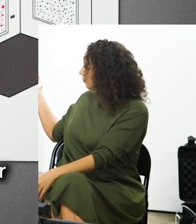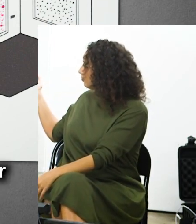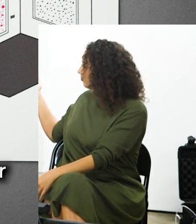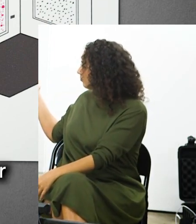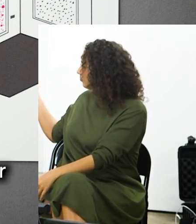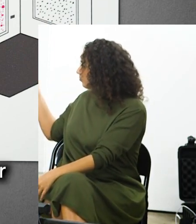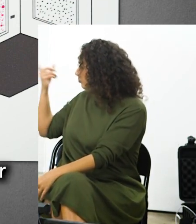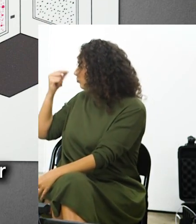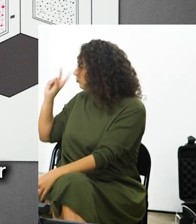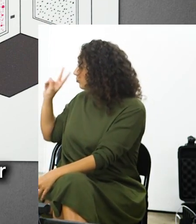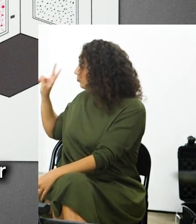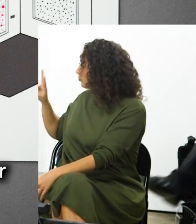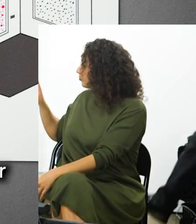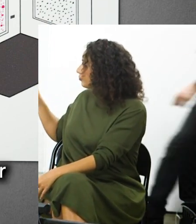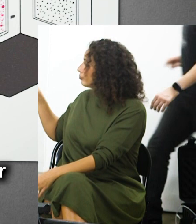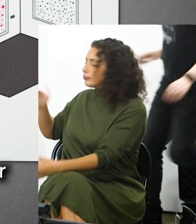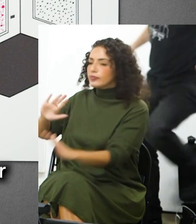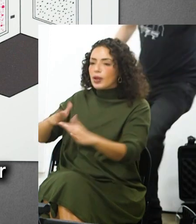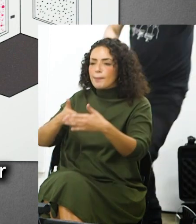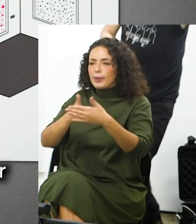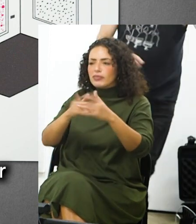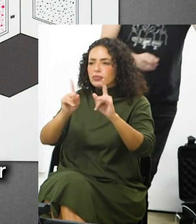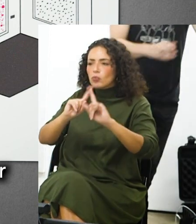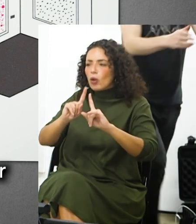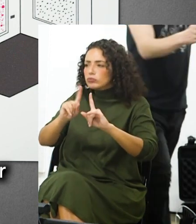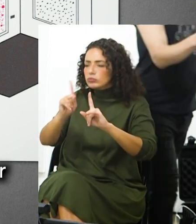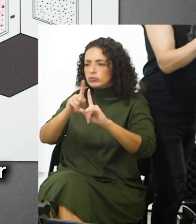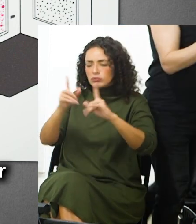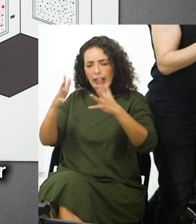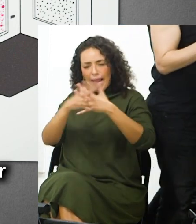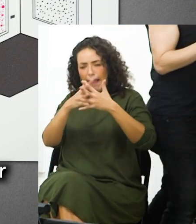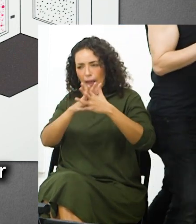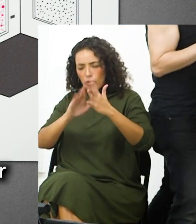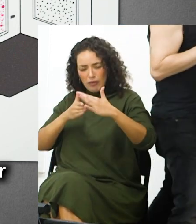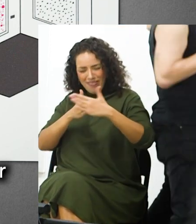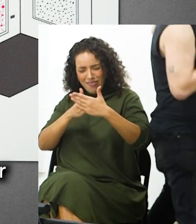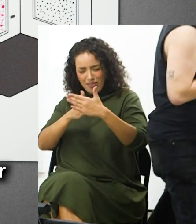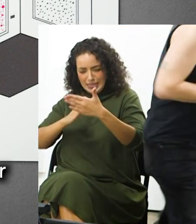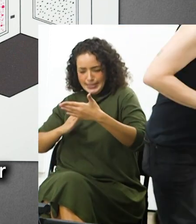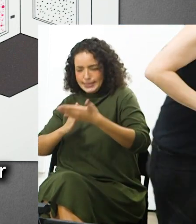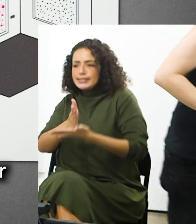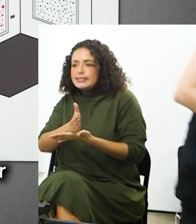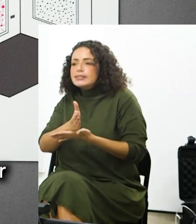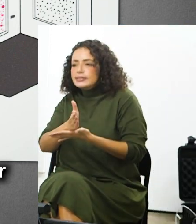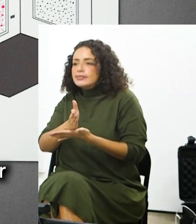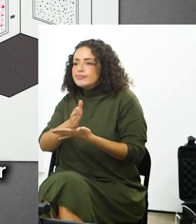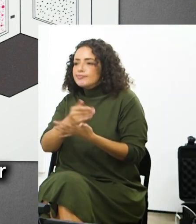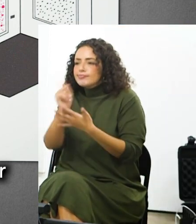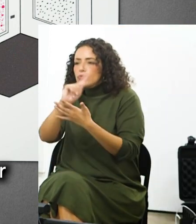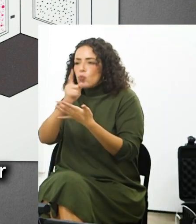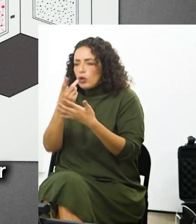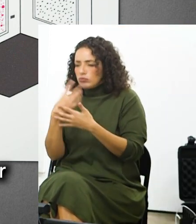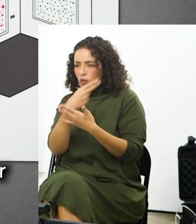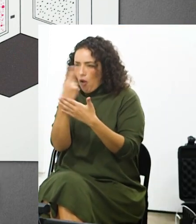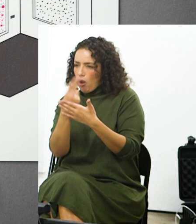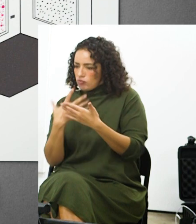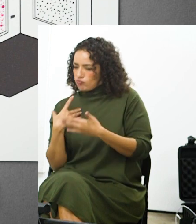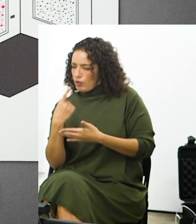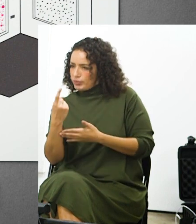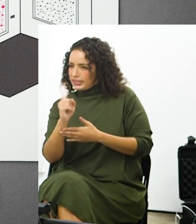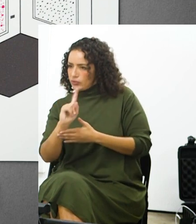barrier, where and what. So what is the item or the artwork that is representing? That could